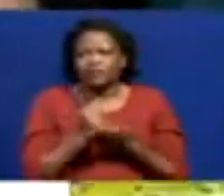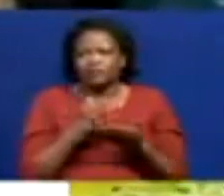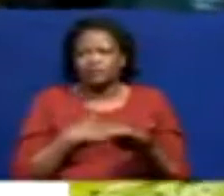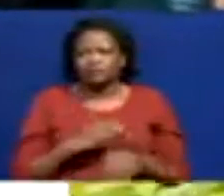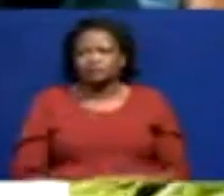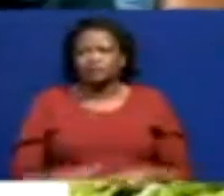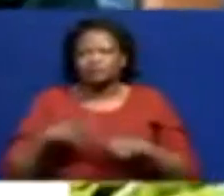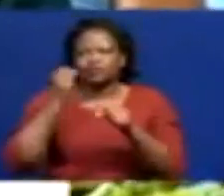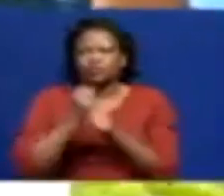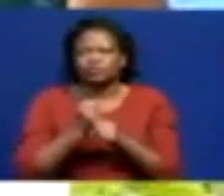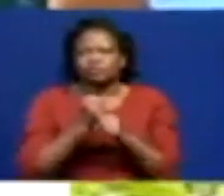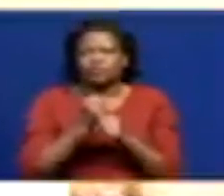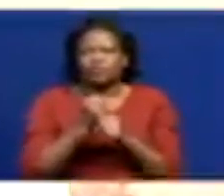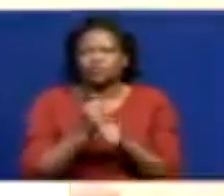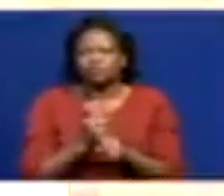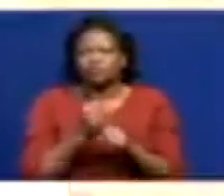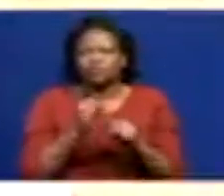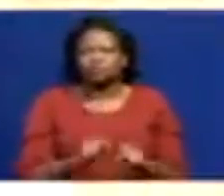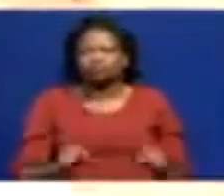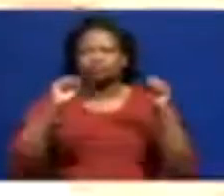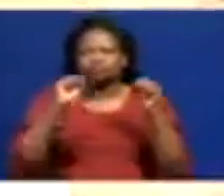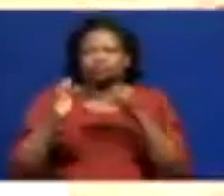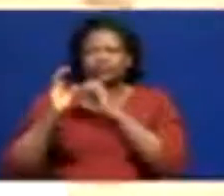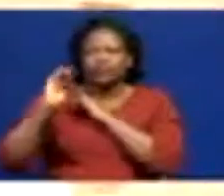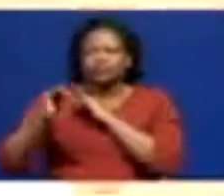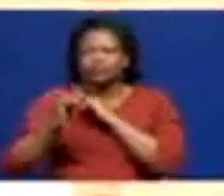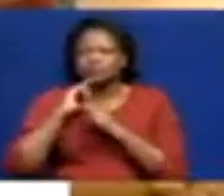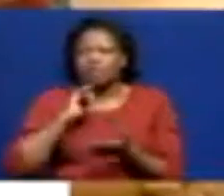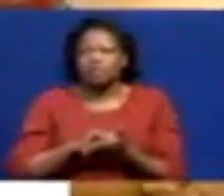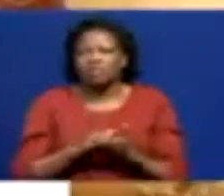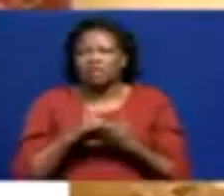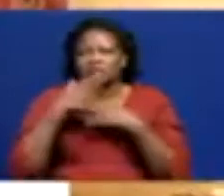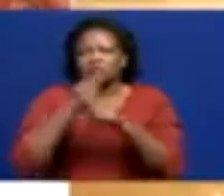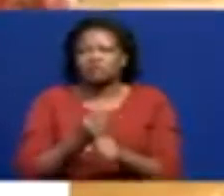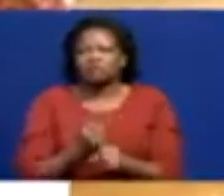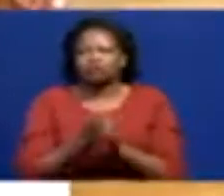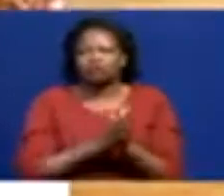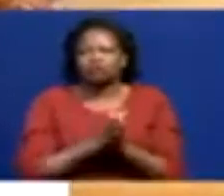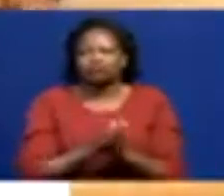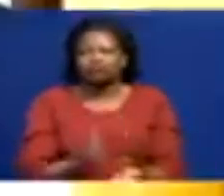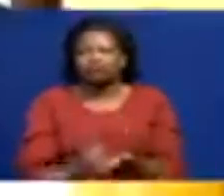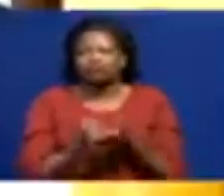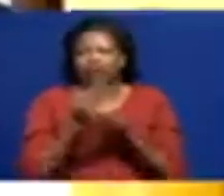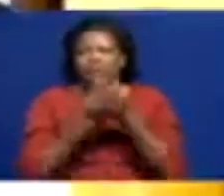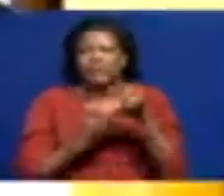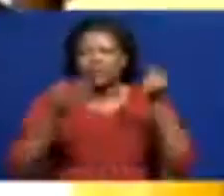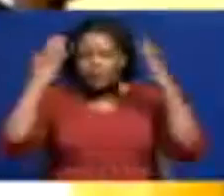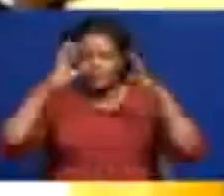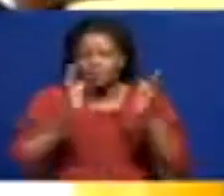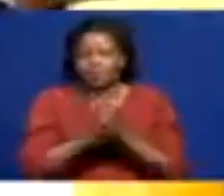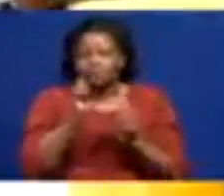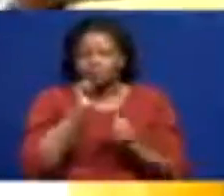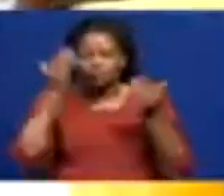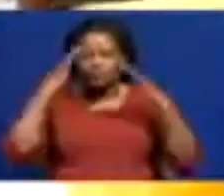The organization's manager in Kilifi County, Abdul Rahman Sheikh Ahmed, said that the organization is motivated by helping both Muslims and non-Muslims to